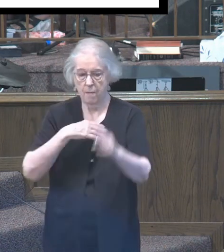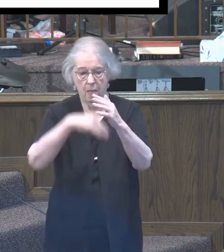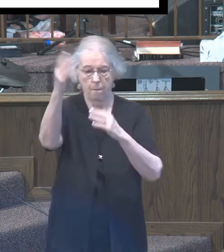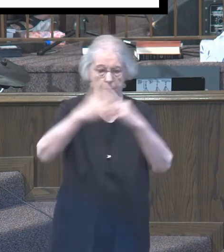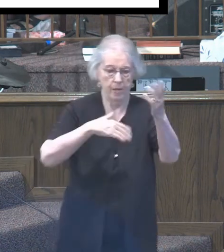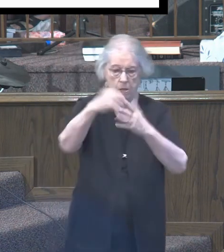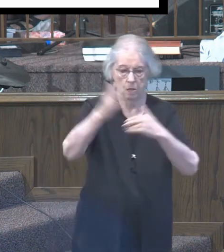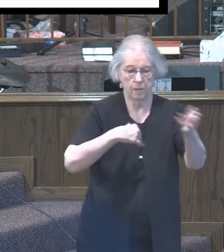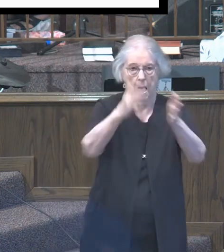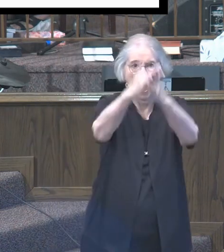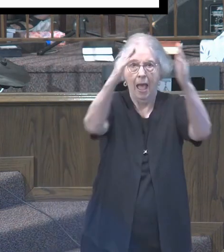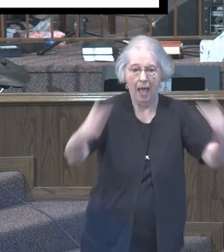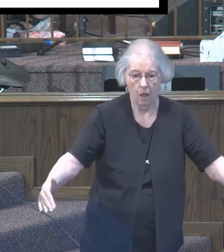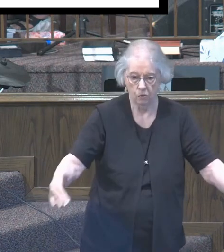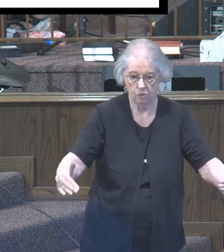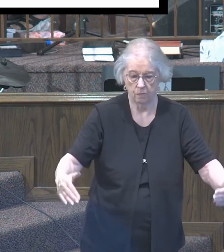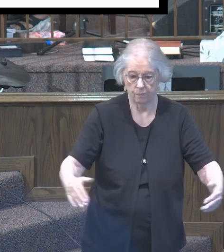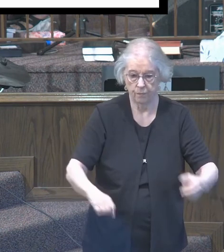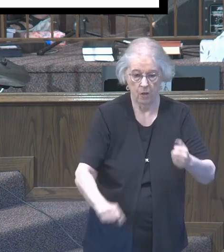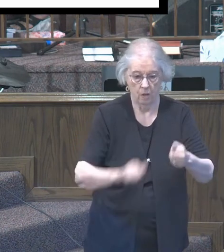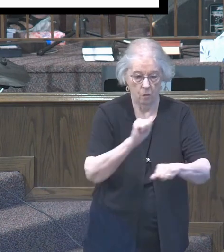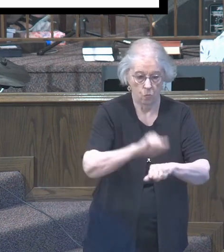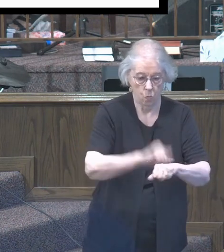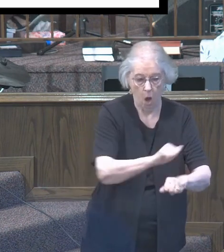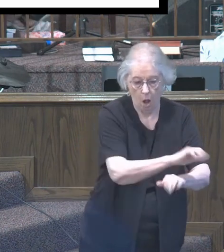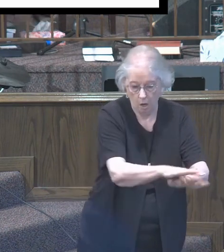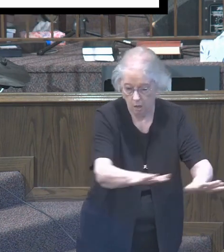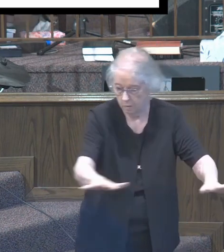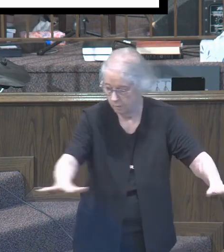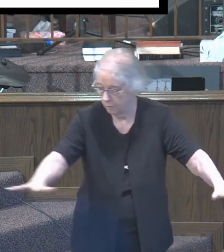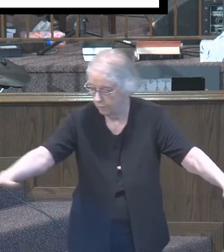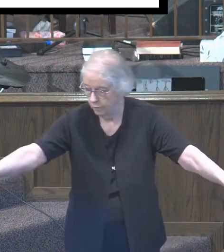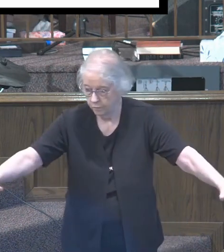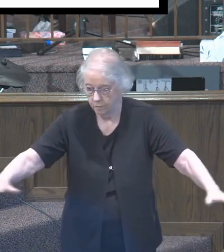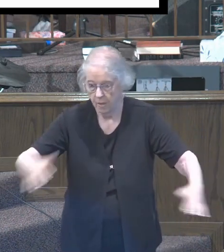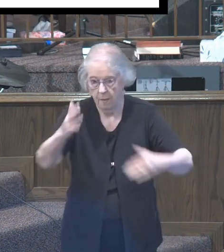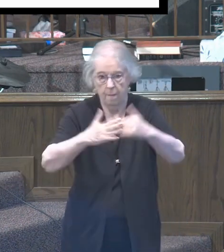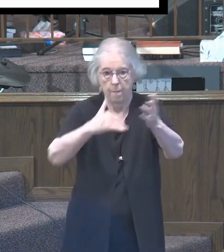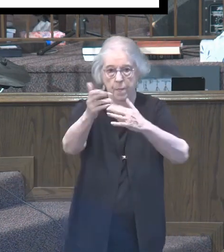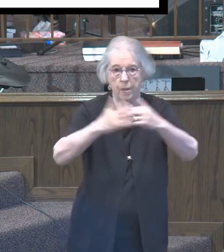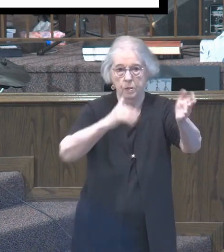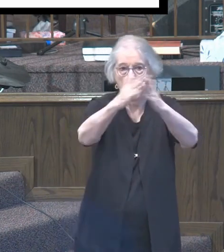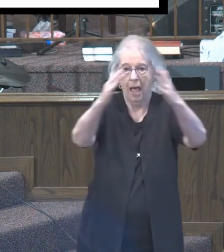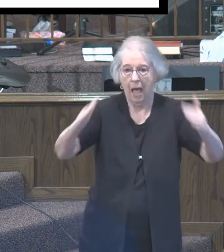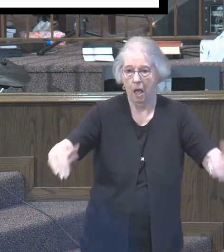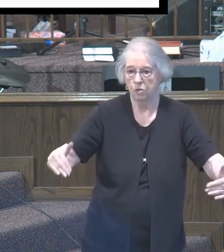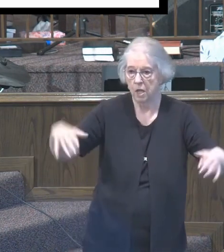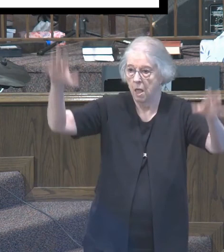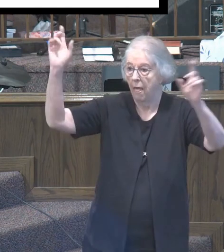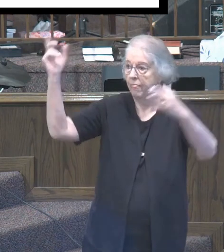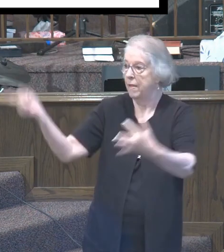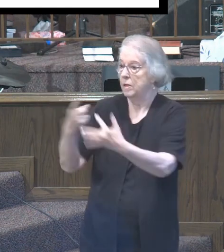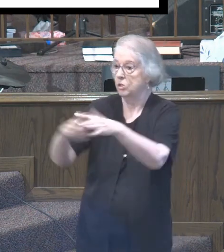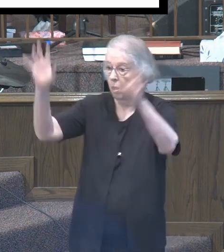down, the river flooded, a tornado hit, but nothing moved that